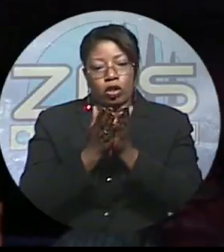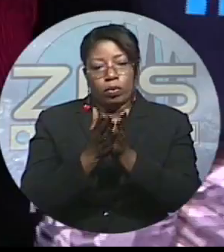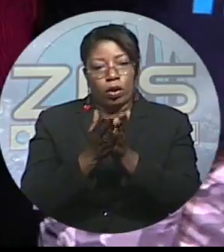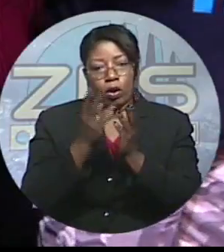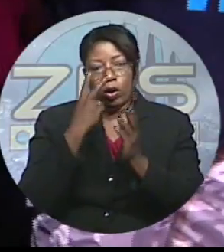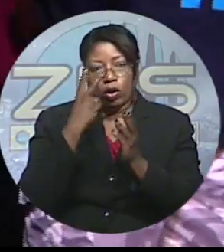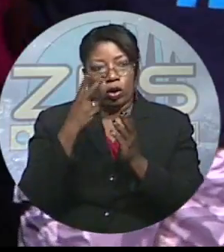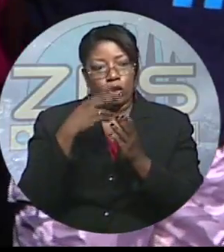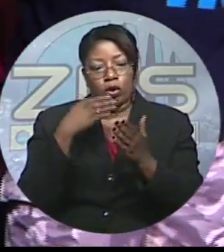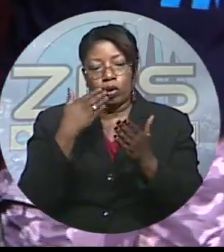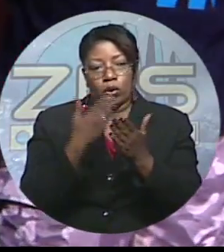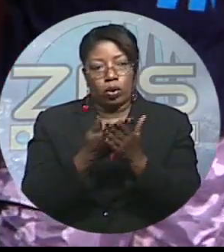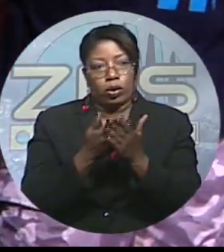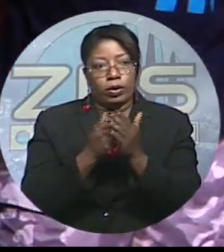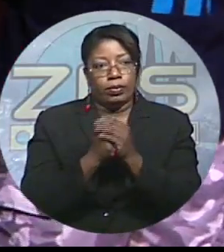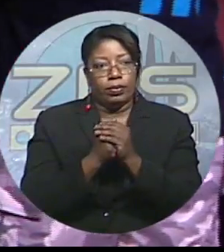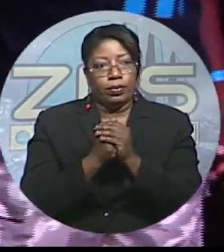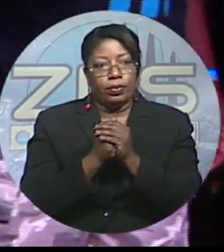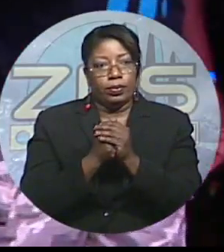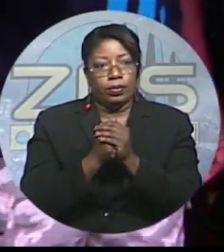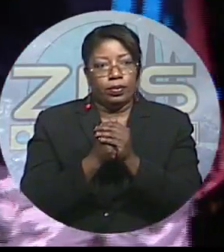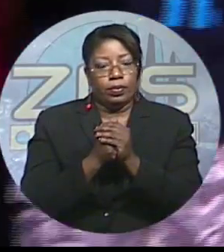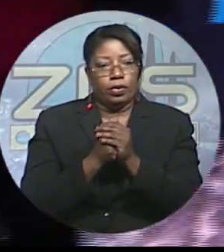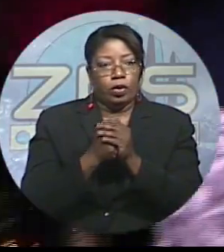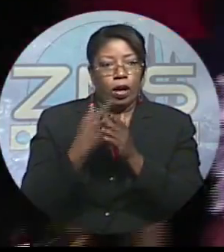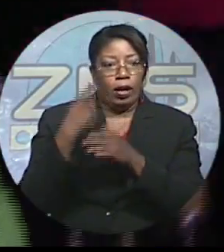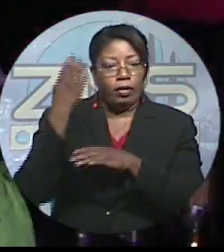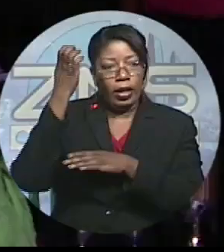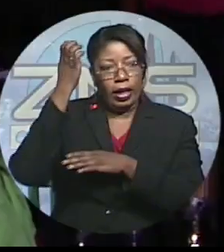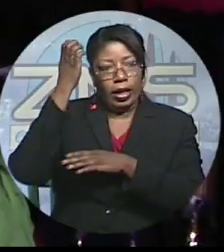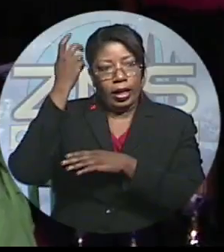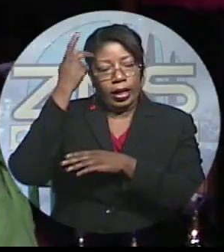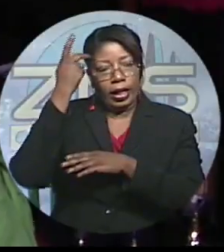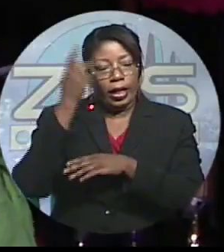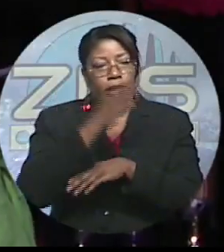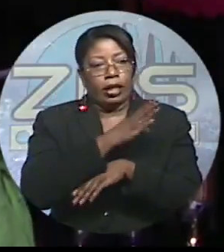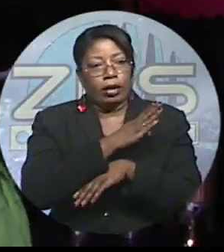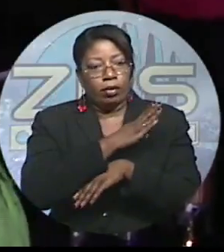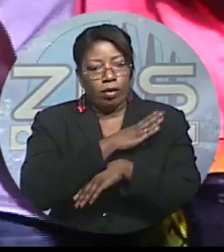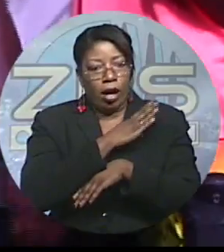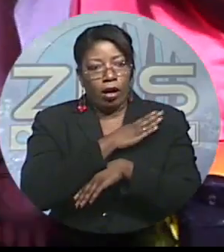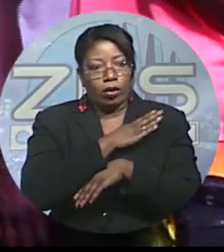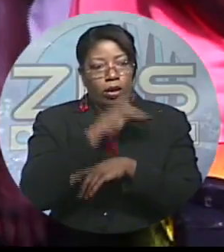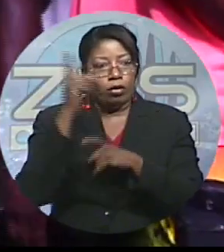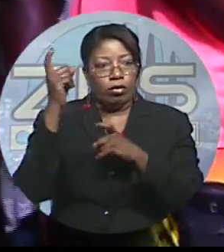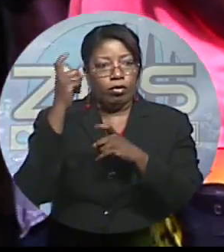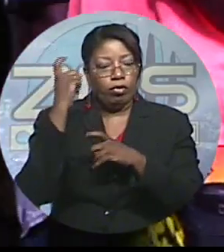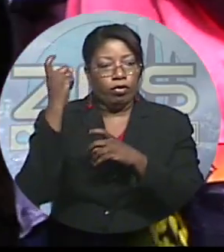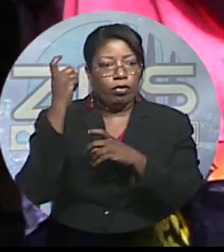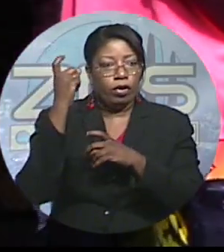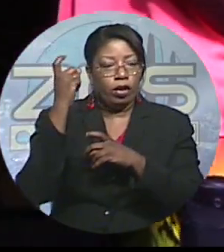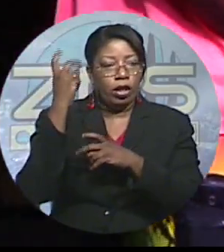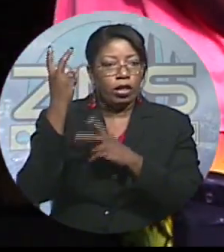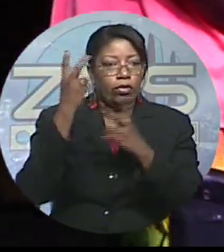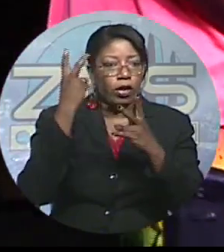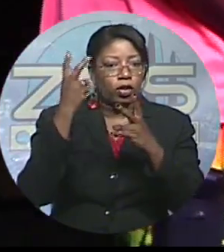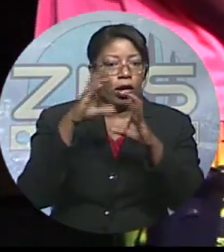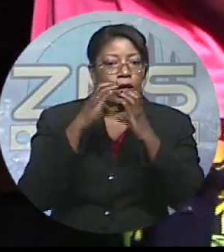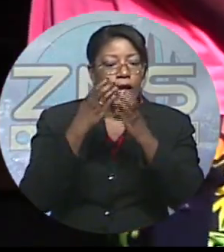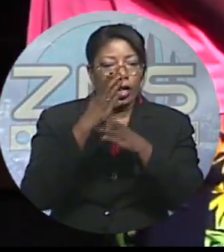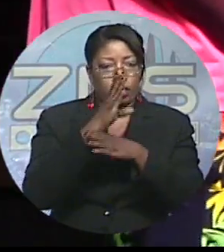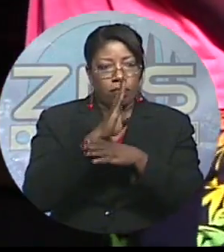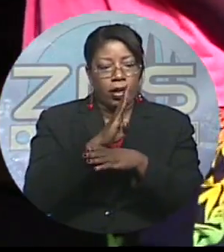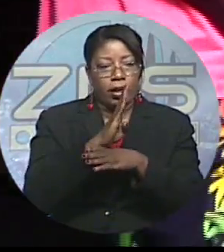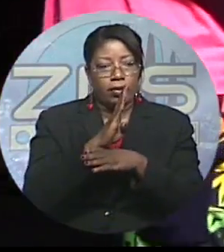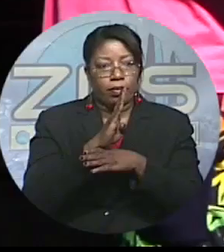good. Now to the hardware, where Keith Brown sailed the Sweet Island Gal to victory in Class C. Over in Class B, it was the ZNS